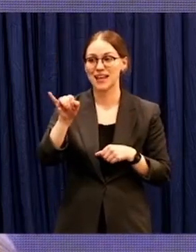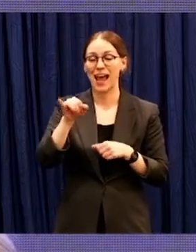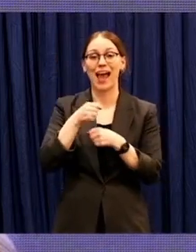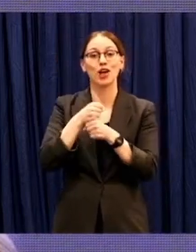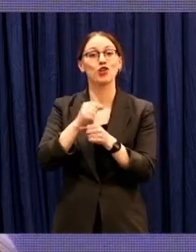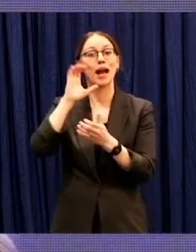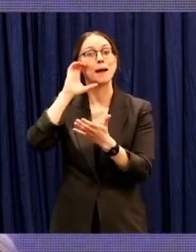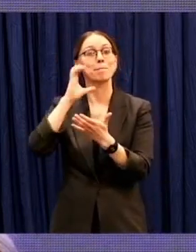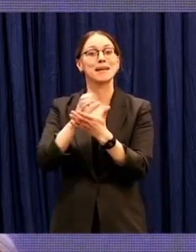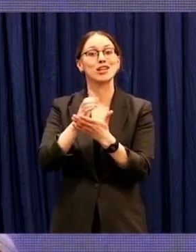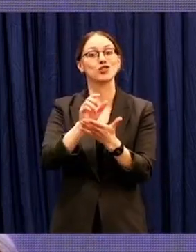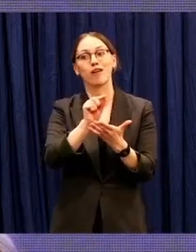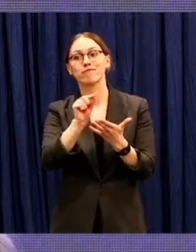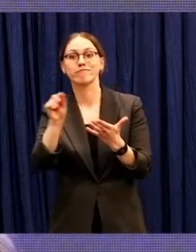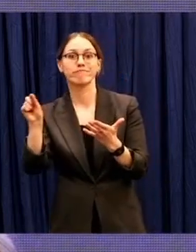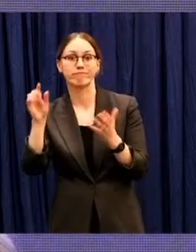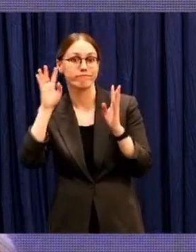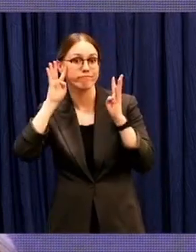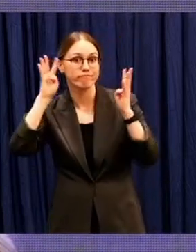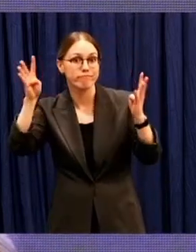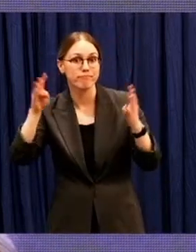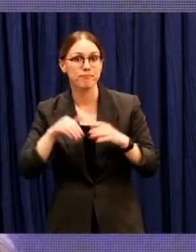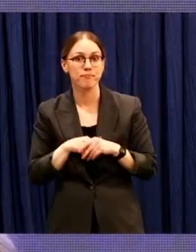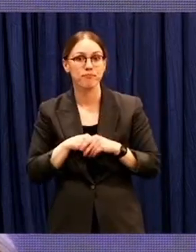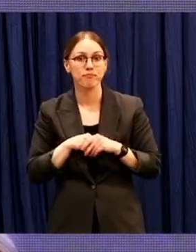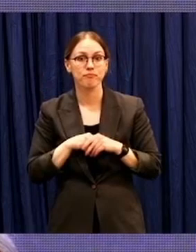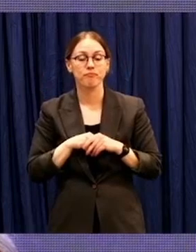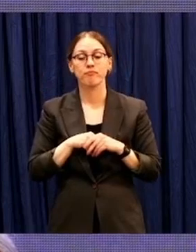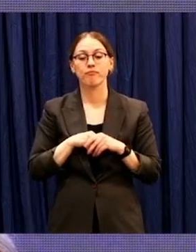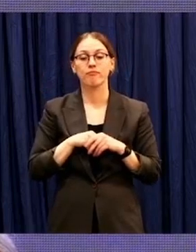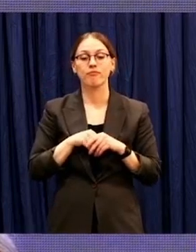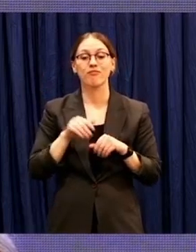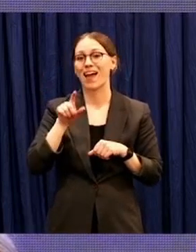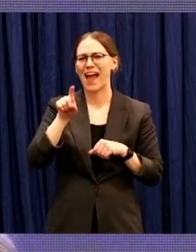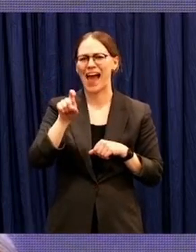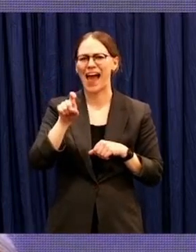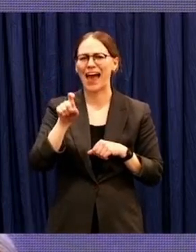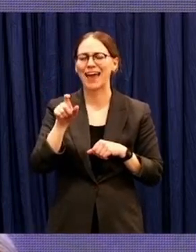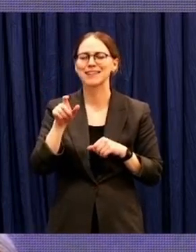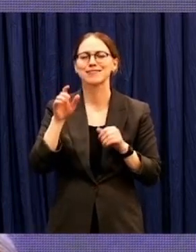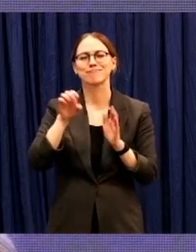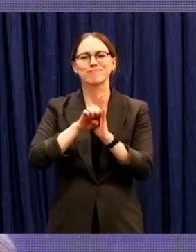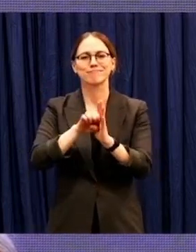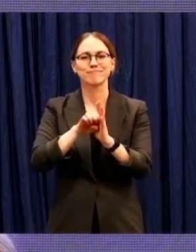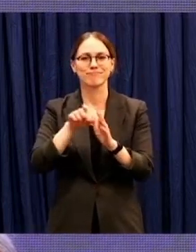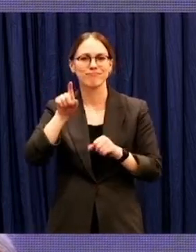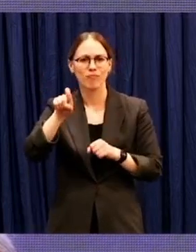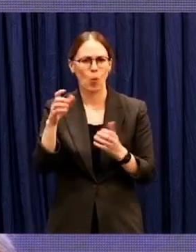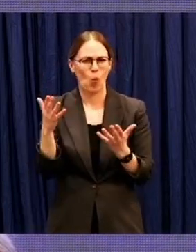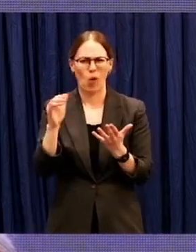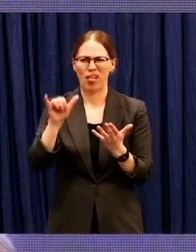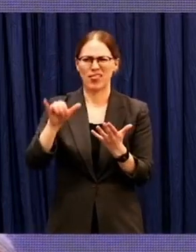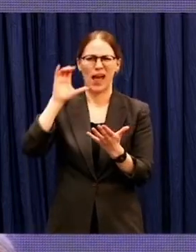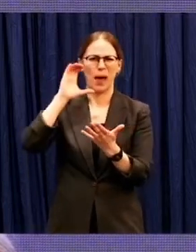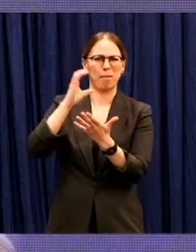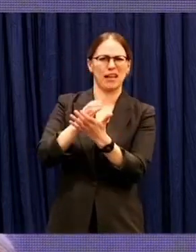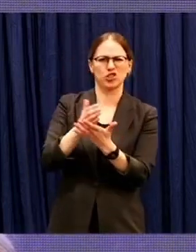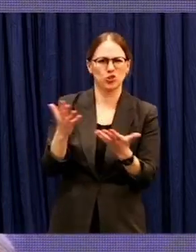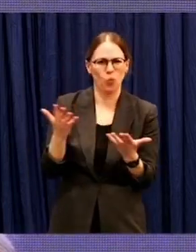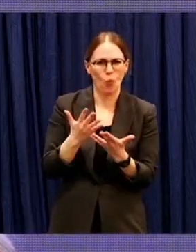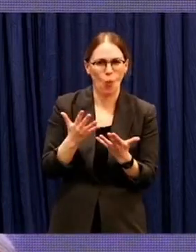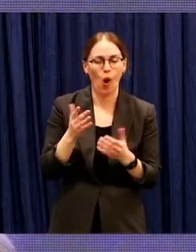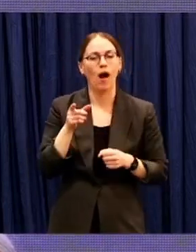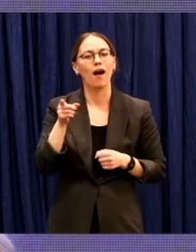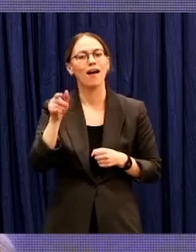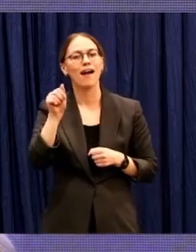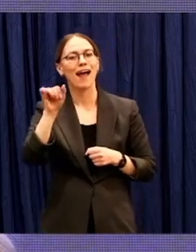then describe what you want. If you ask it at the end, what's that a picture of? It's going to base its answer on what you asked for, not